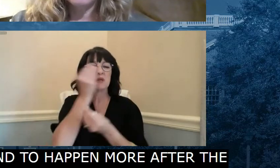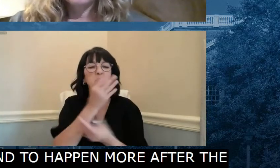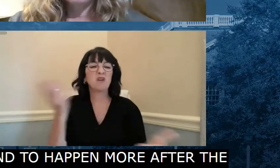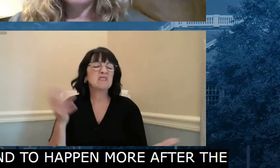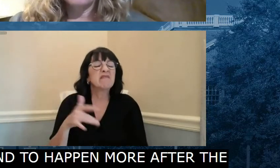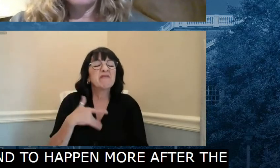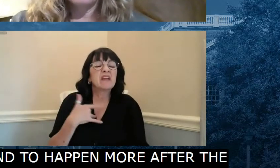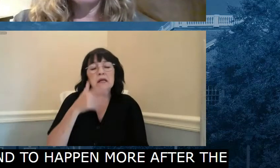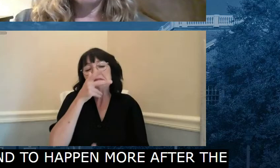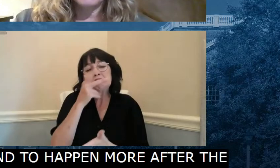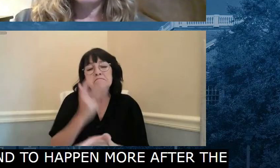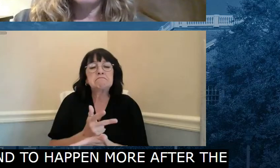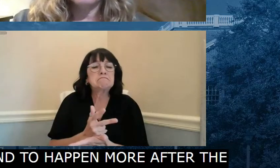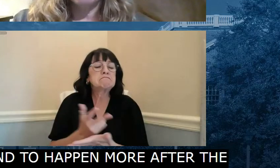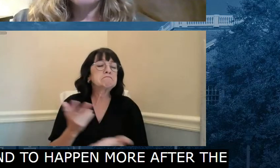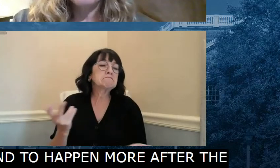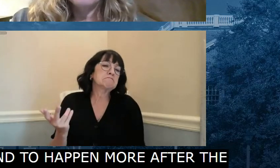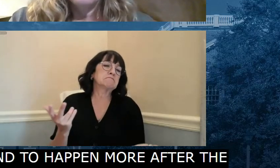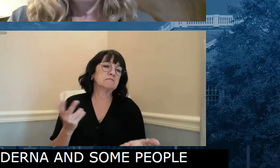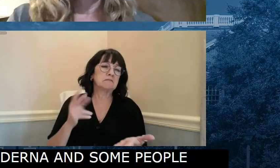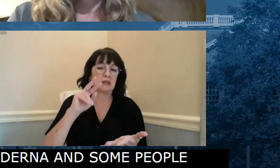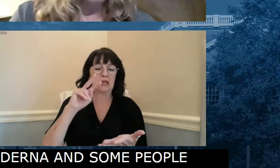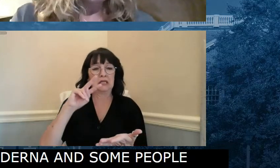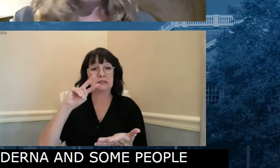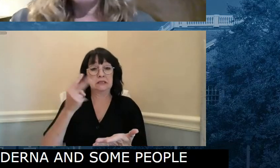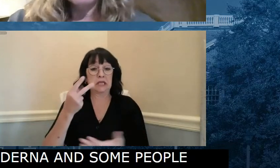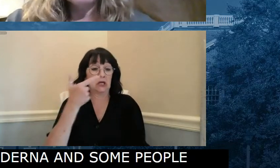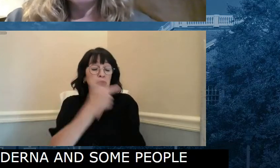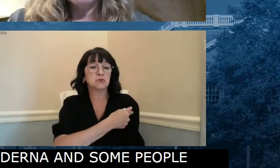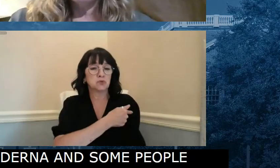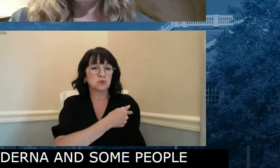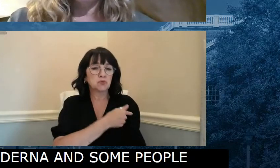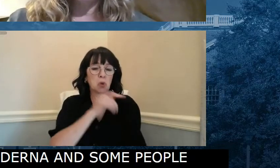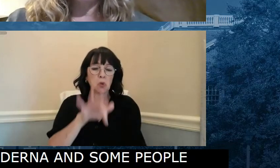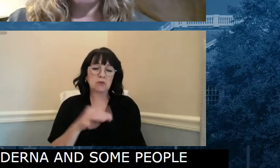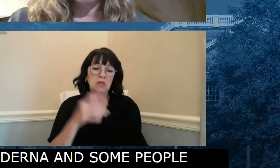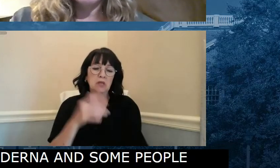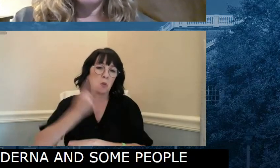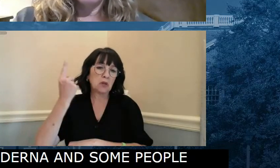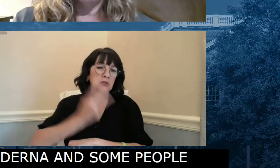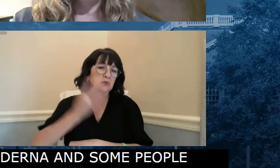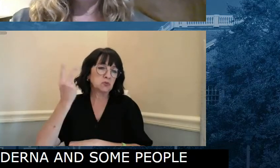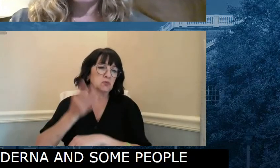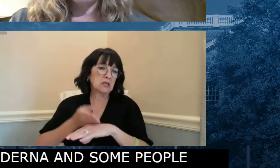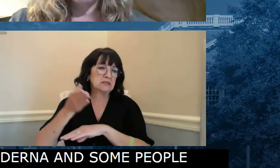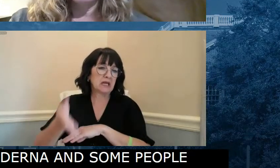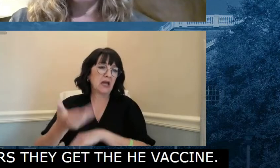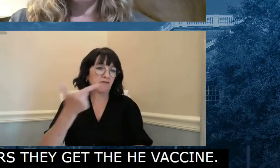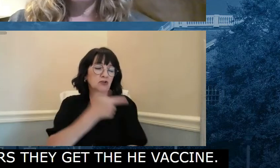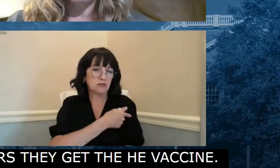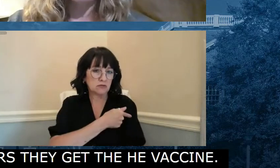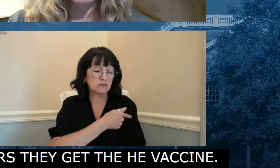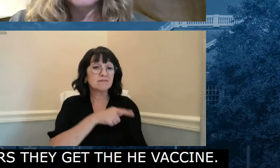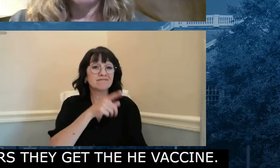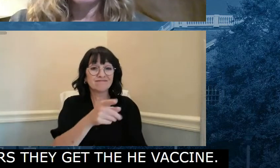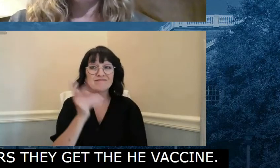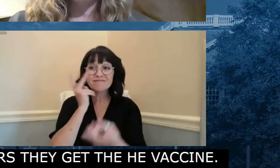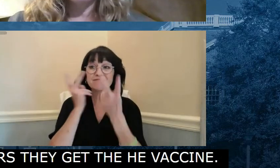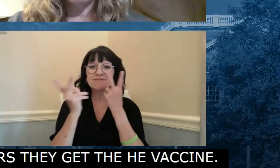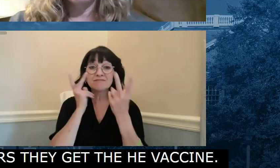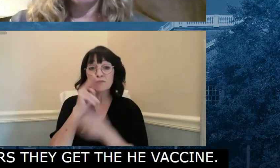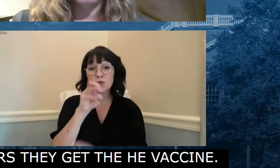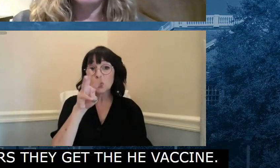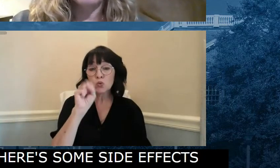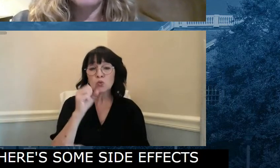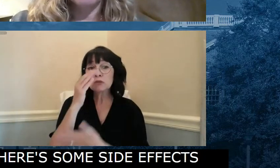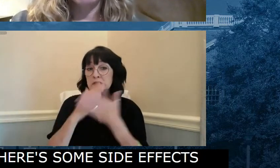after they get the vaccine. Now, you probably heard in the news, there's some side effects that are more serious that